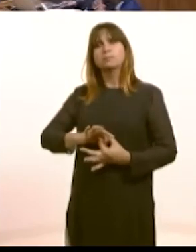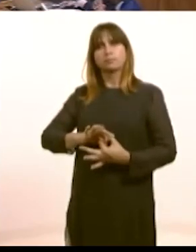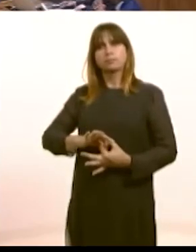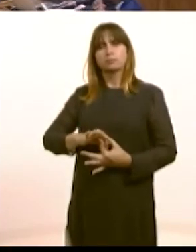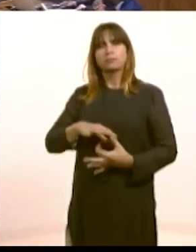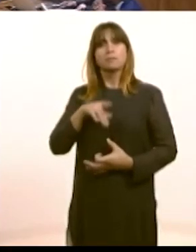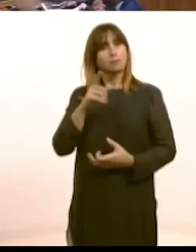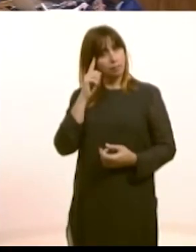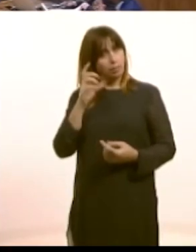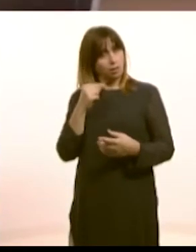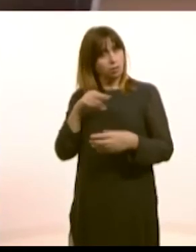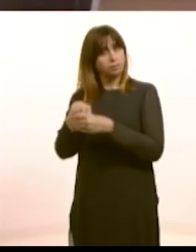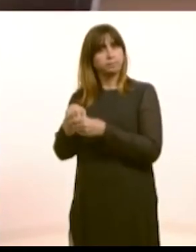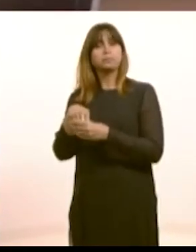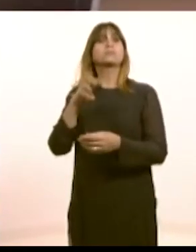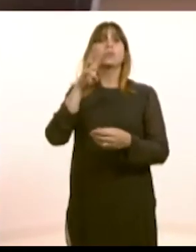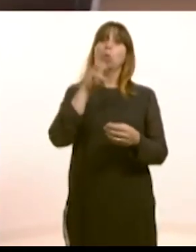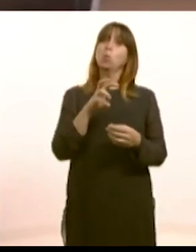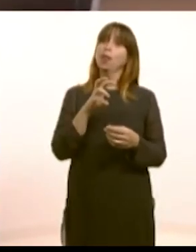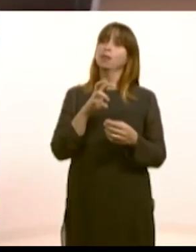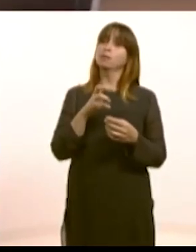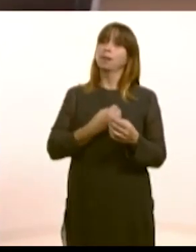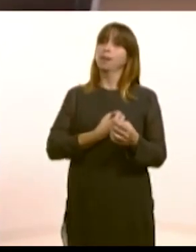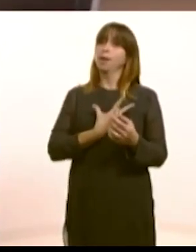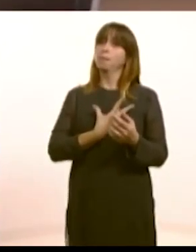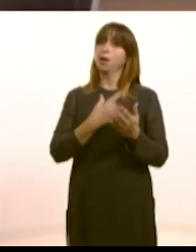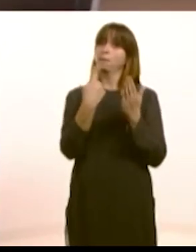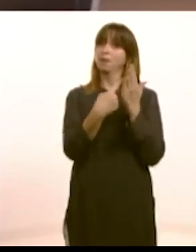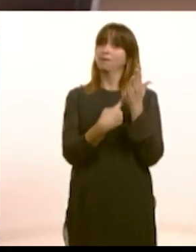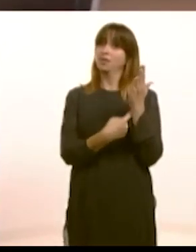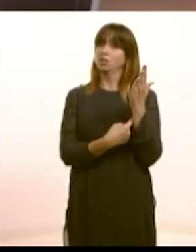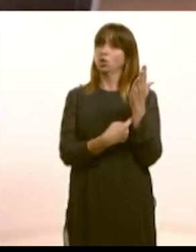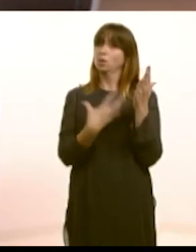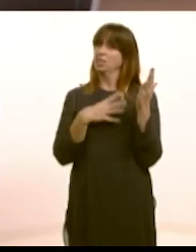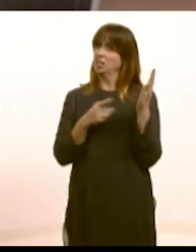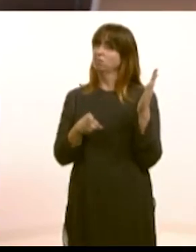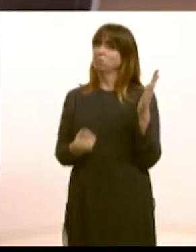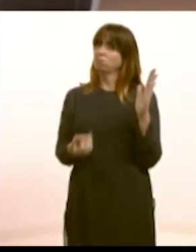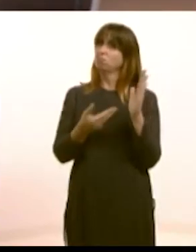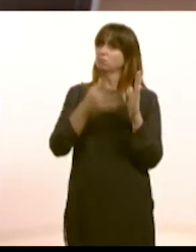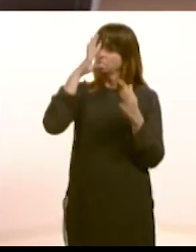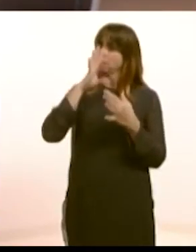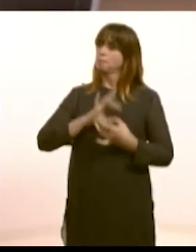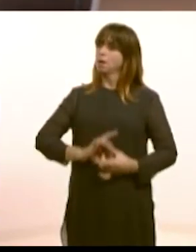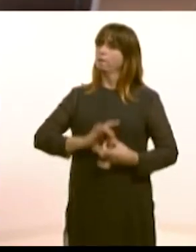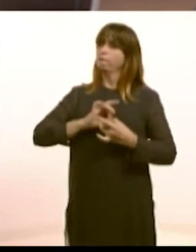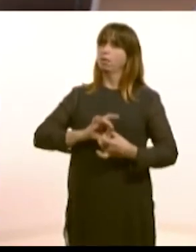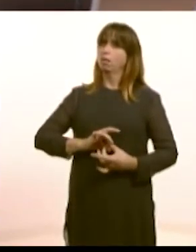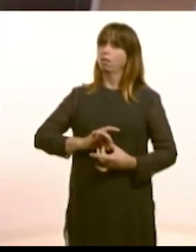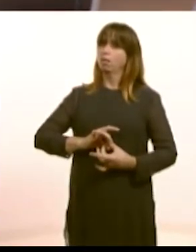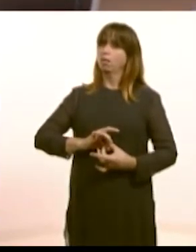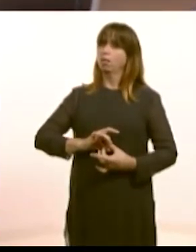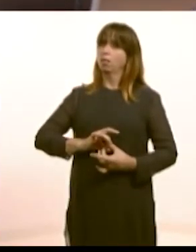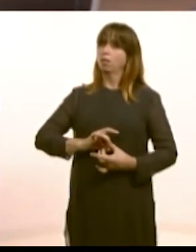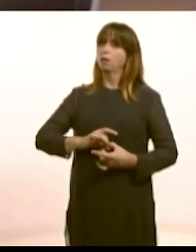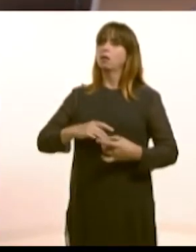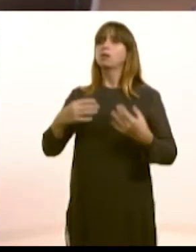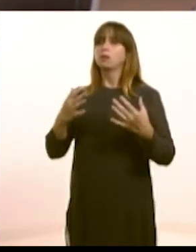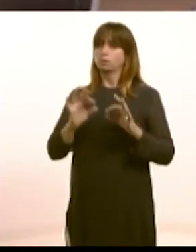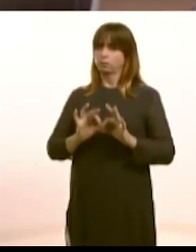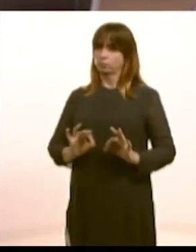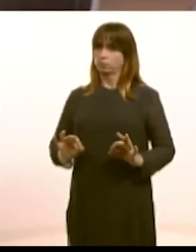mentioned in the Welsh Government Manifesto as something that could be looked at. When we talk about the health of a child up to 7 years old,